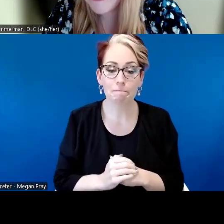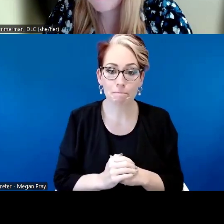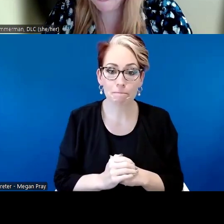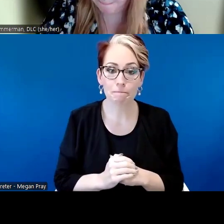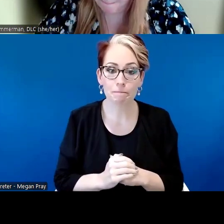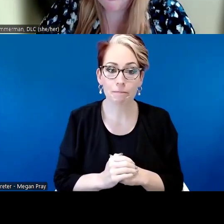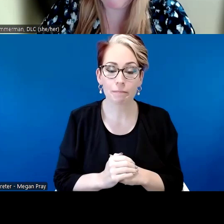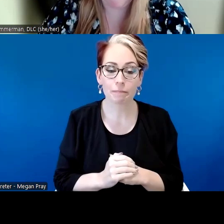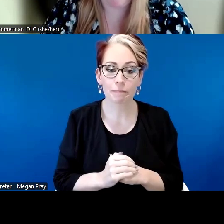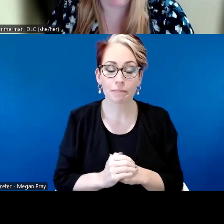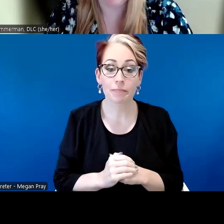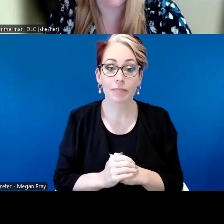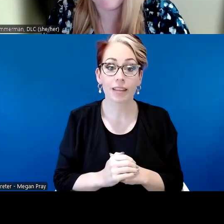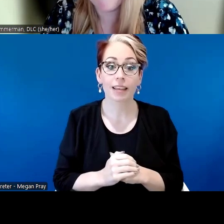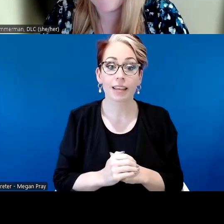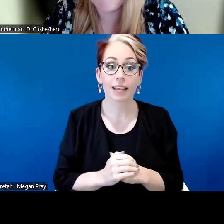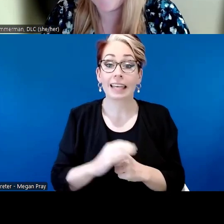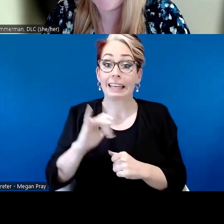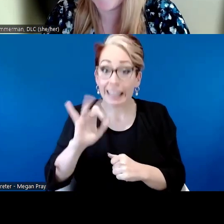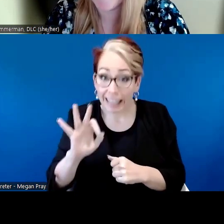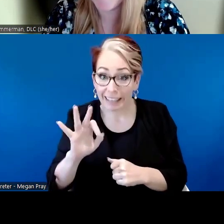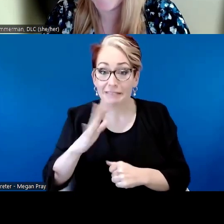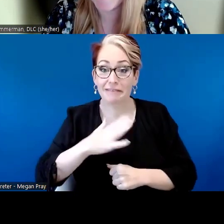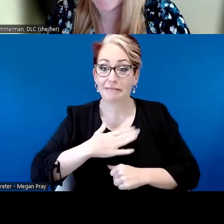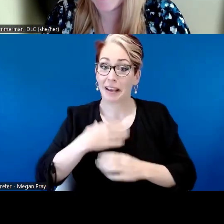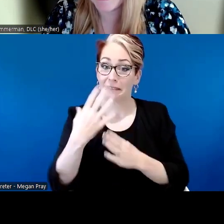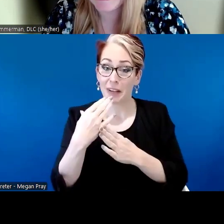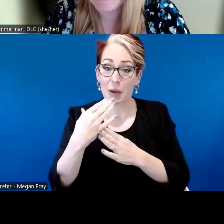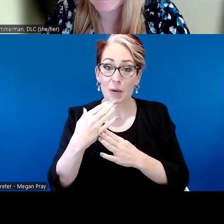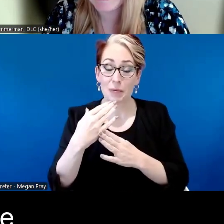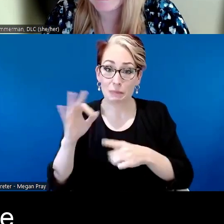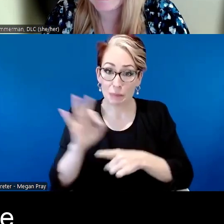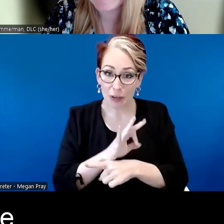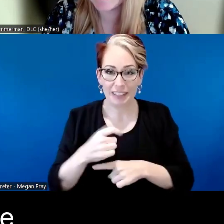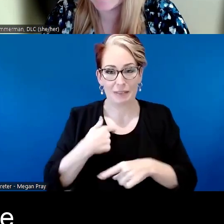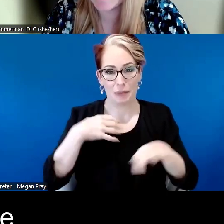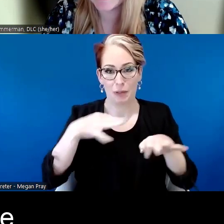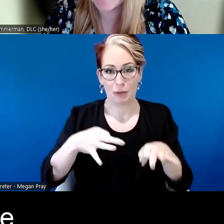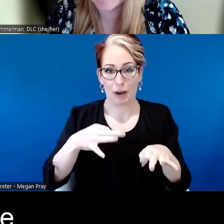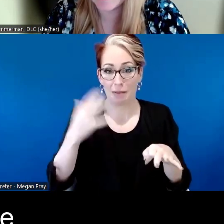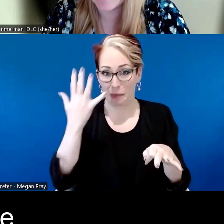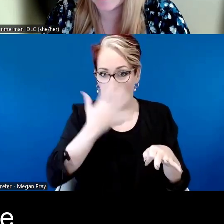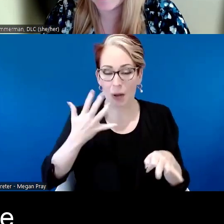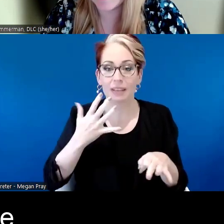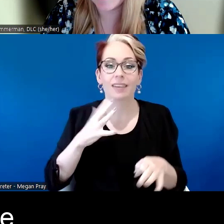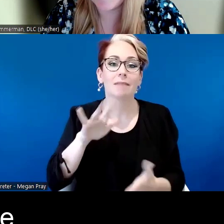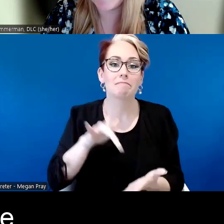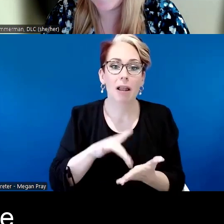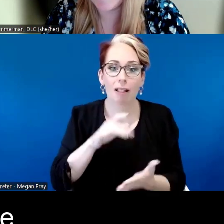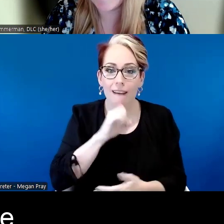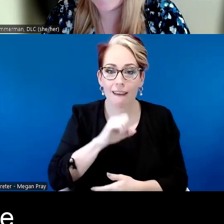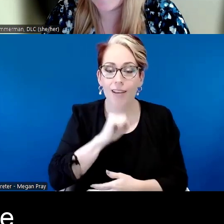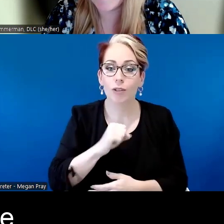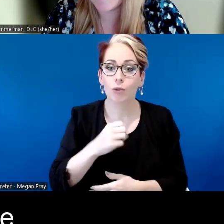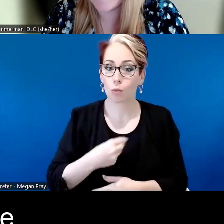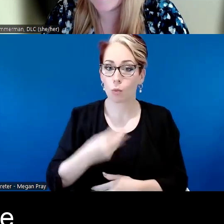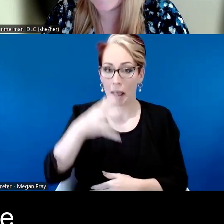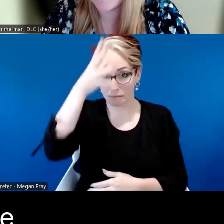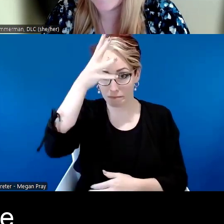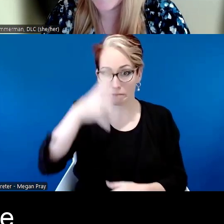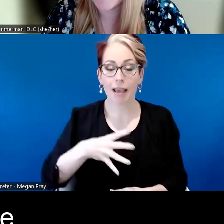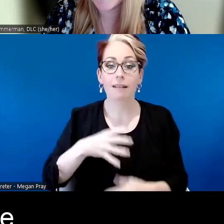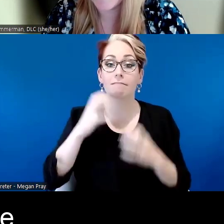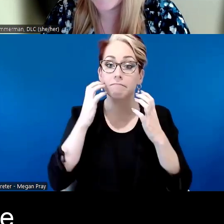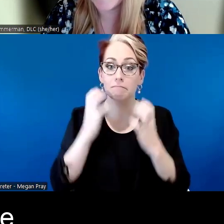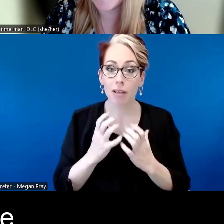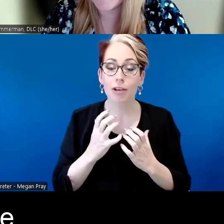my video worked, I would describe myself as well. I'm a middle-aged white male with a beard